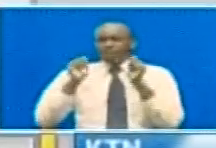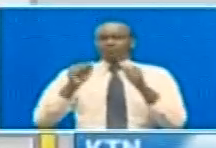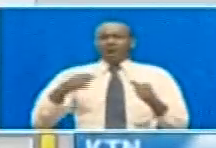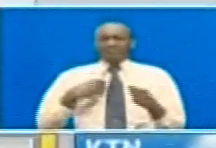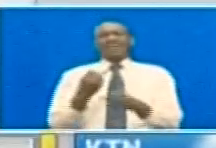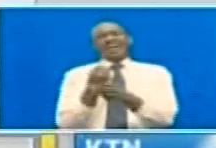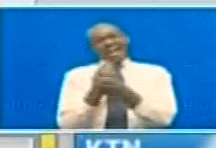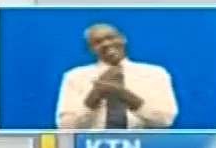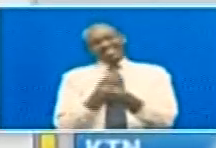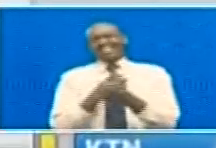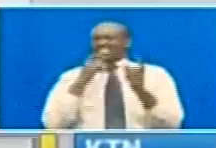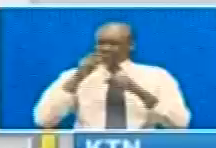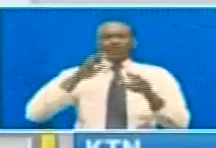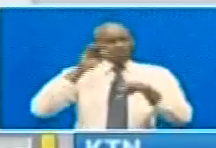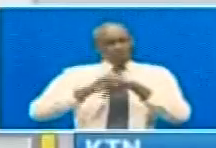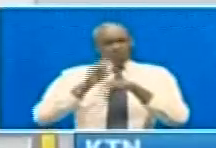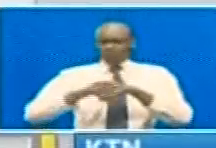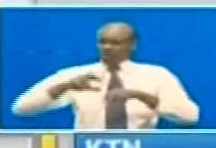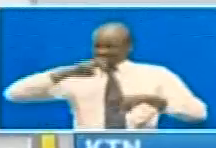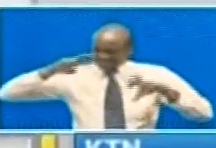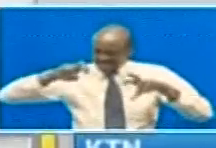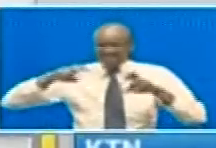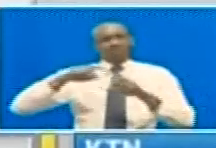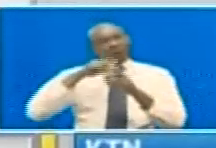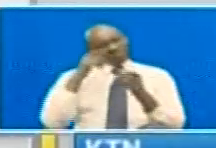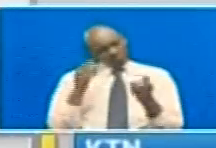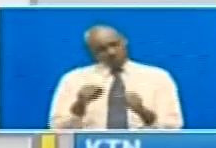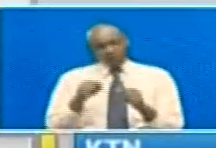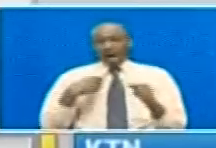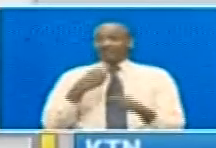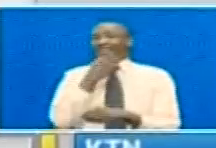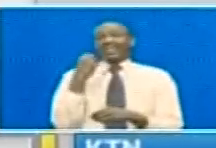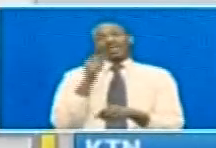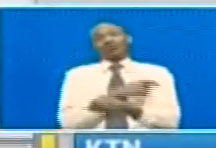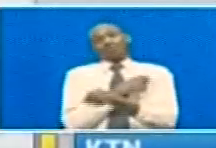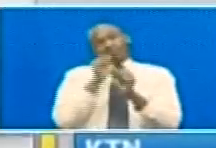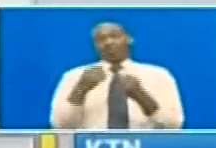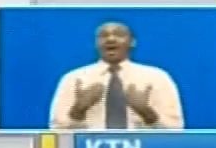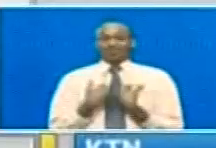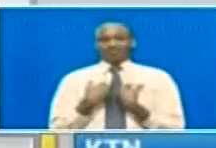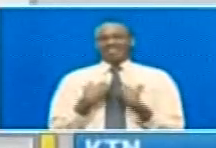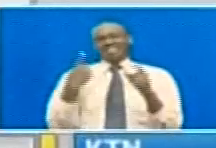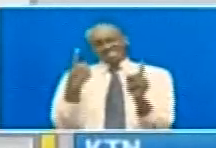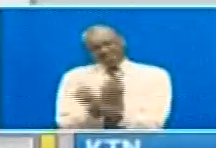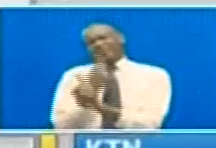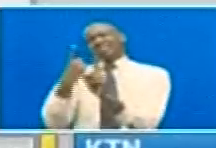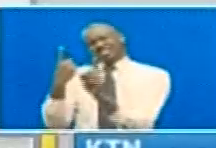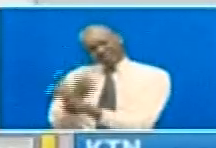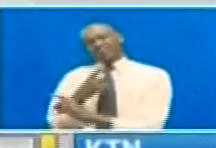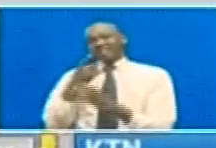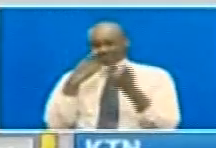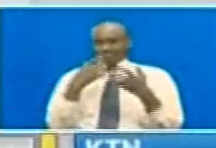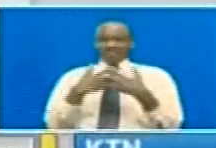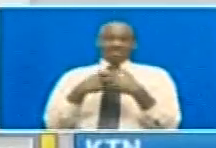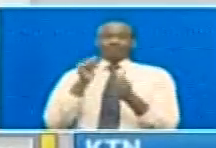cancer treatment and research center at the Kenyatta National Hospital with screening, diagnostic, radiotherapy, chemotherapy, and rehabilitation